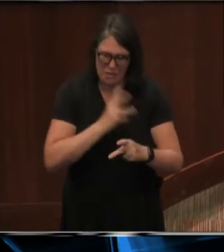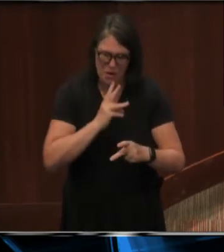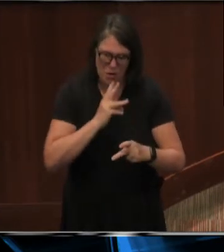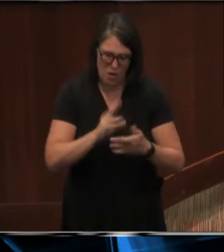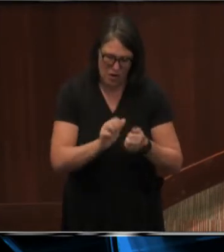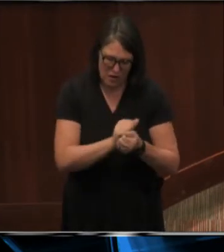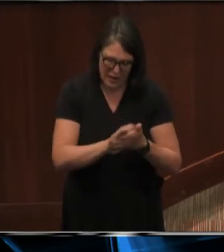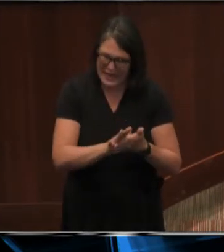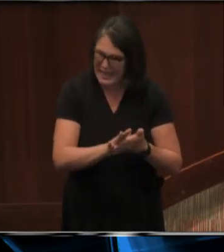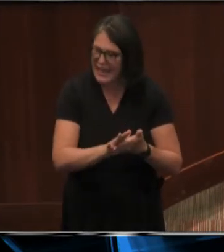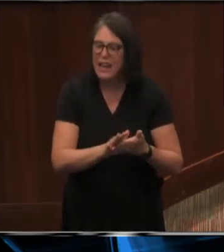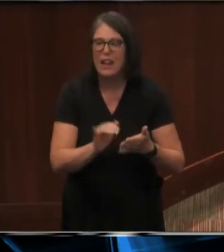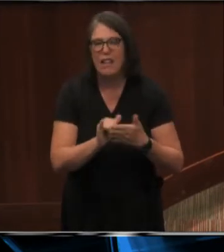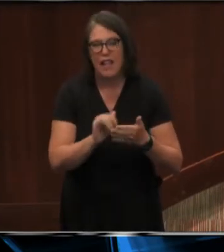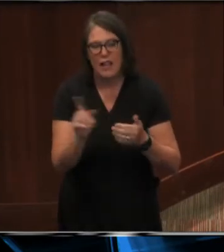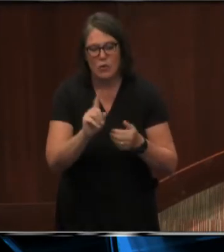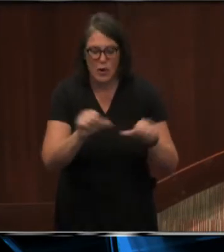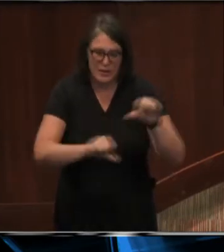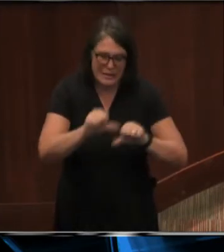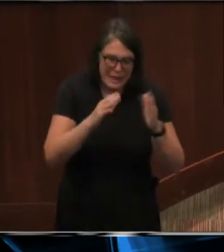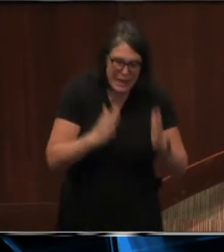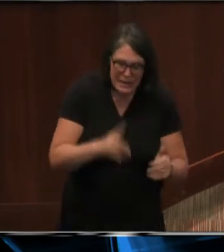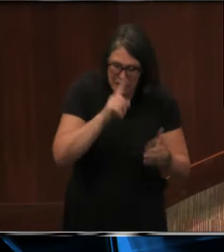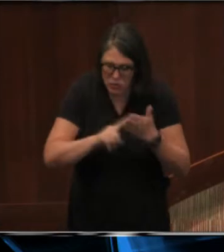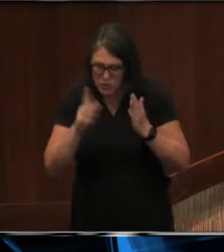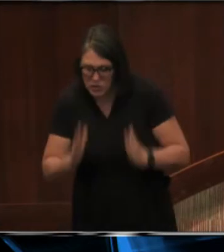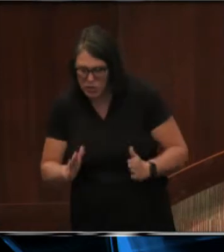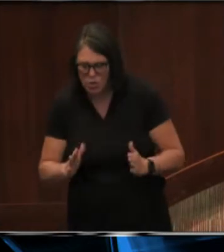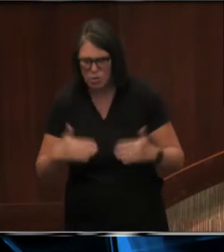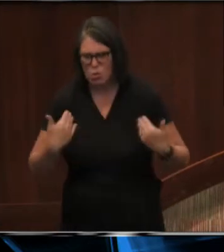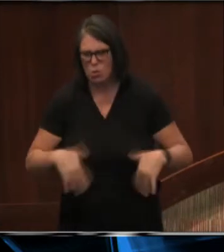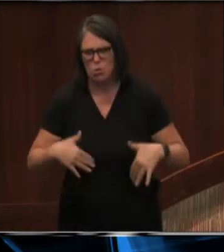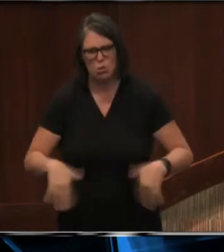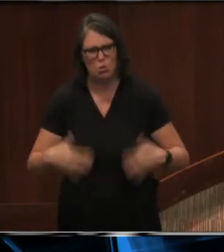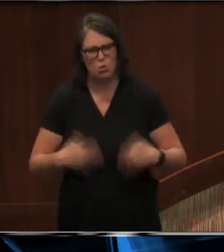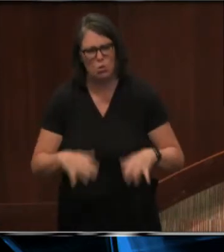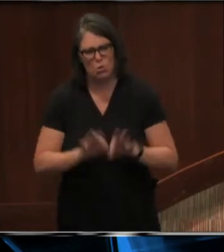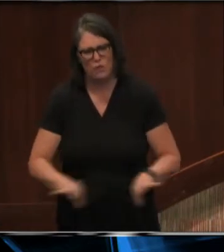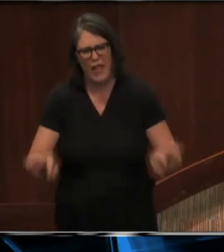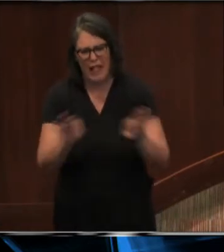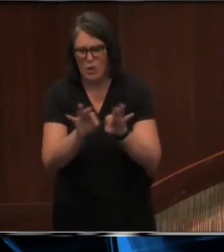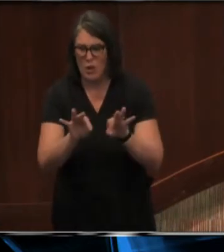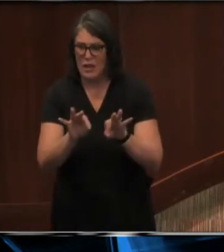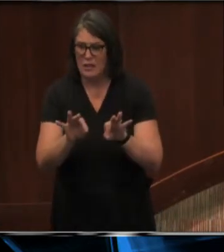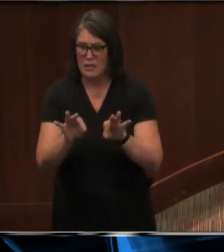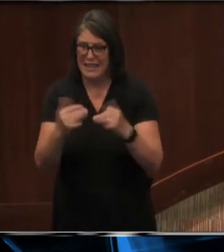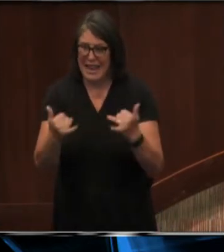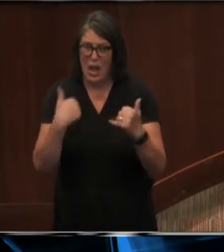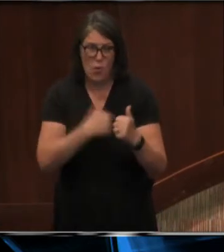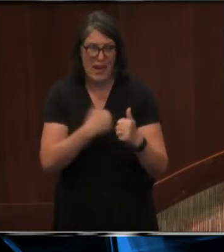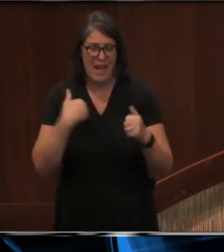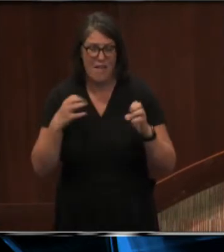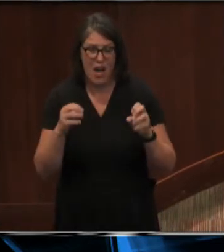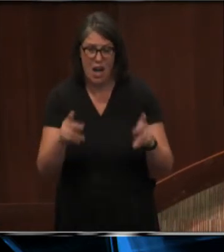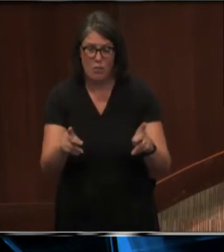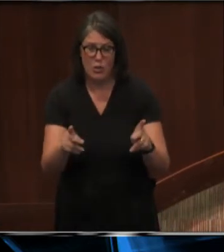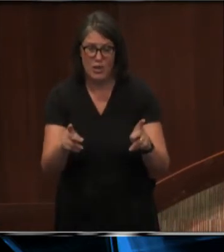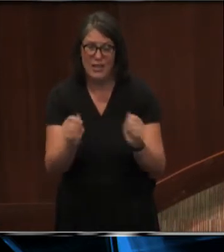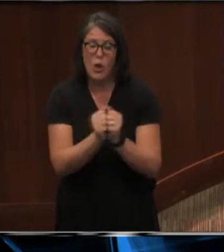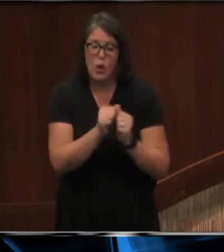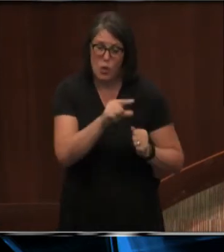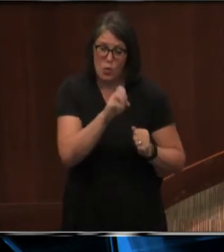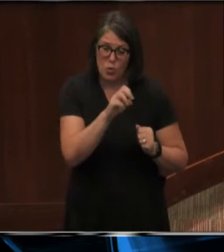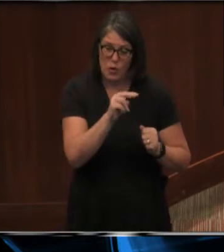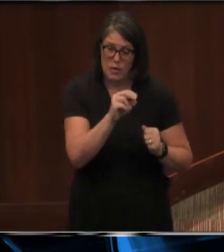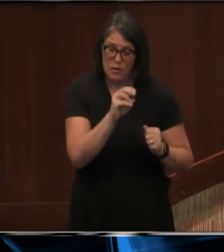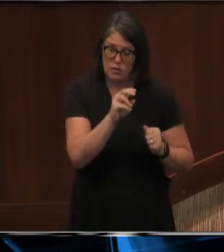scientists and researchers are so incredibly valuable, because we have opportunities that we've never had before with our understanding of genomic